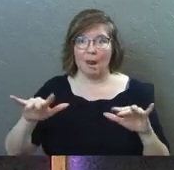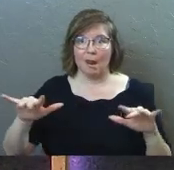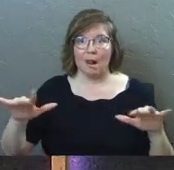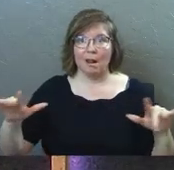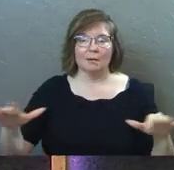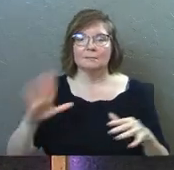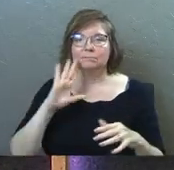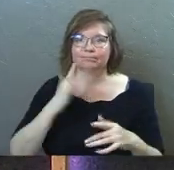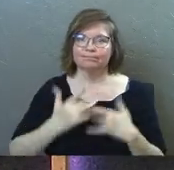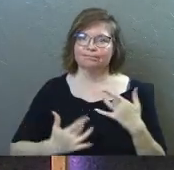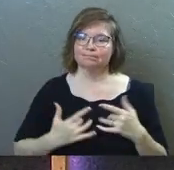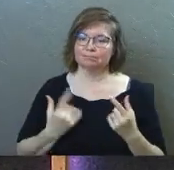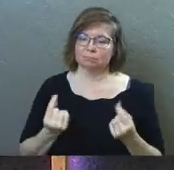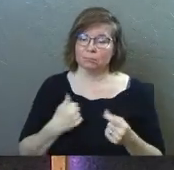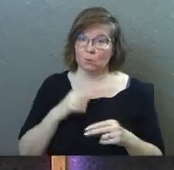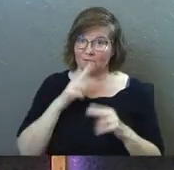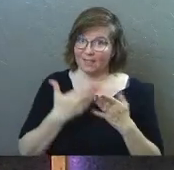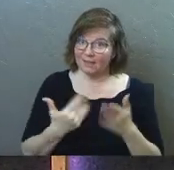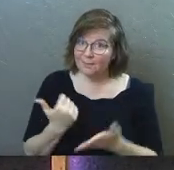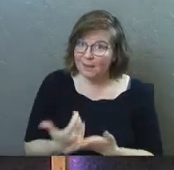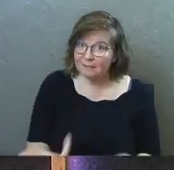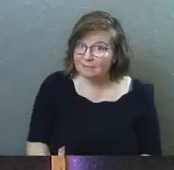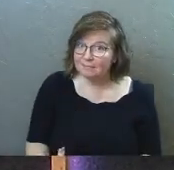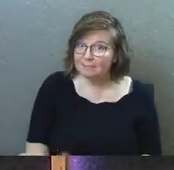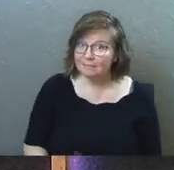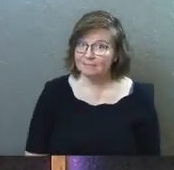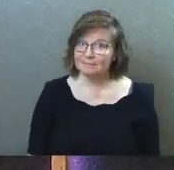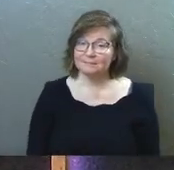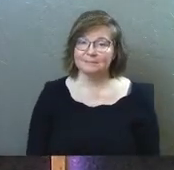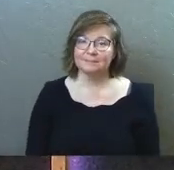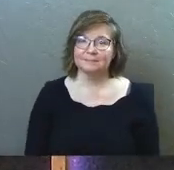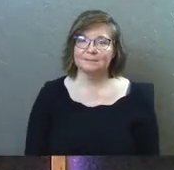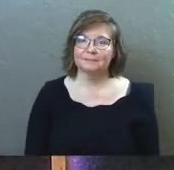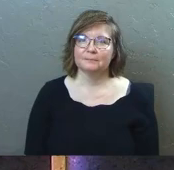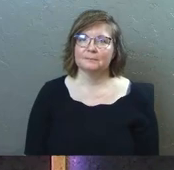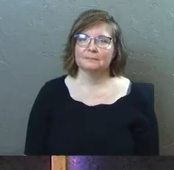excitement. It's fun to do fun things. Amen?